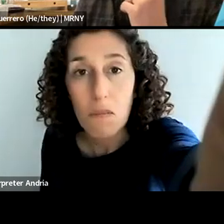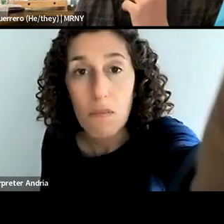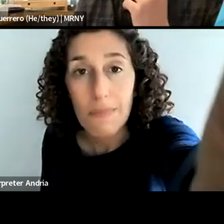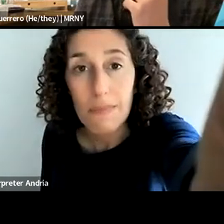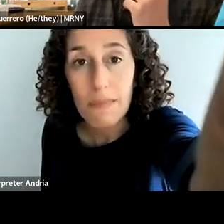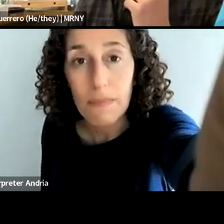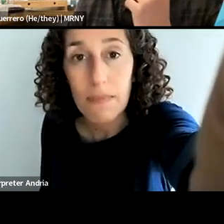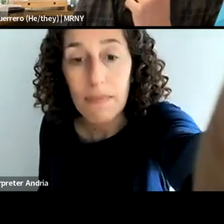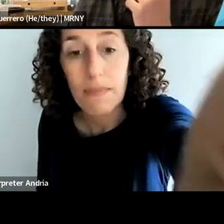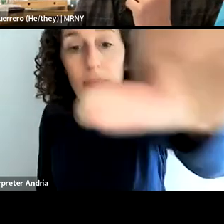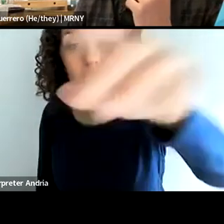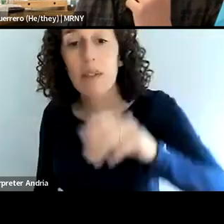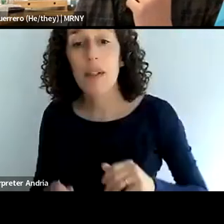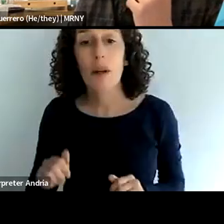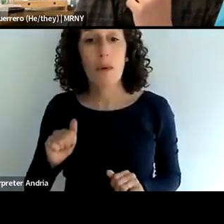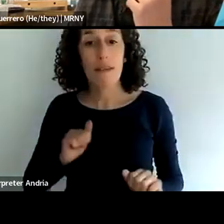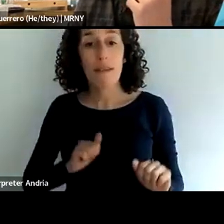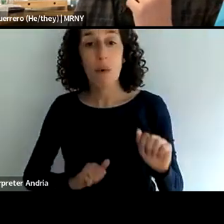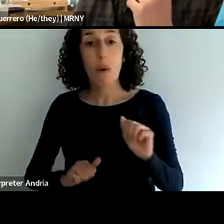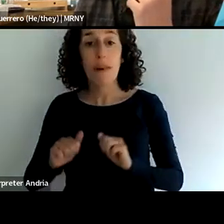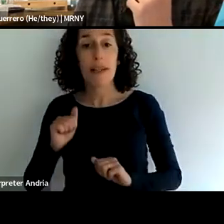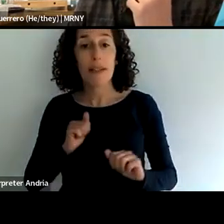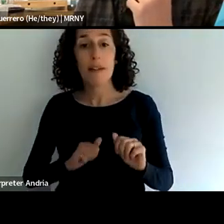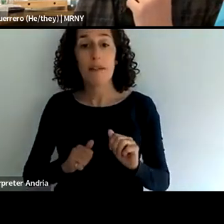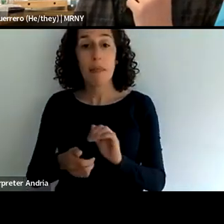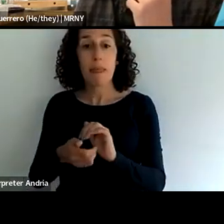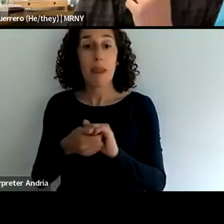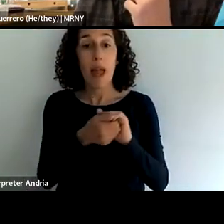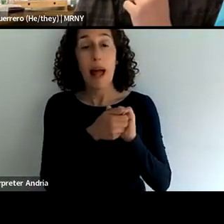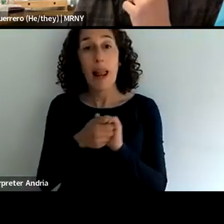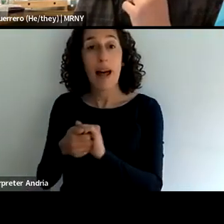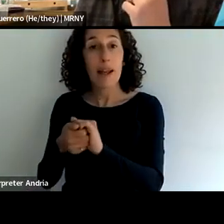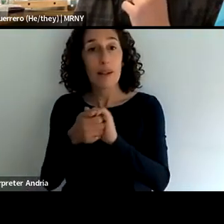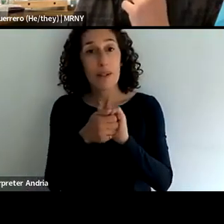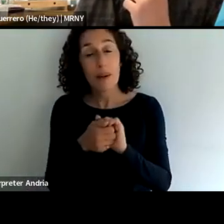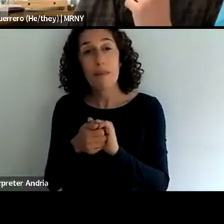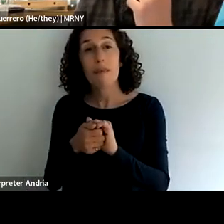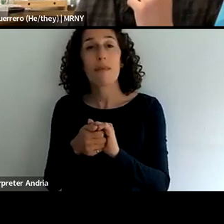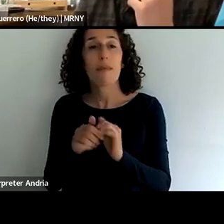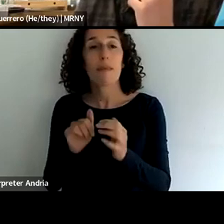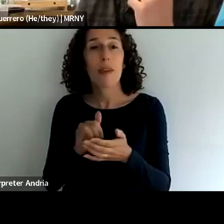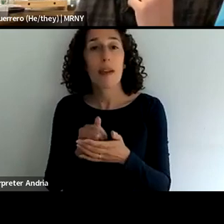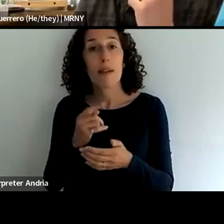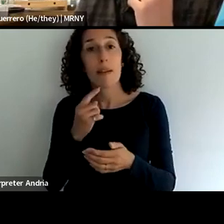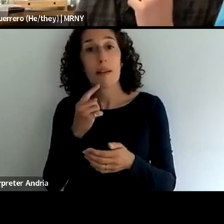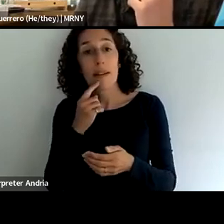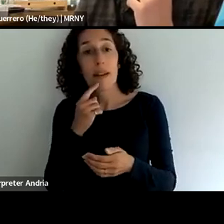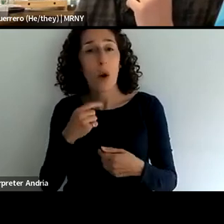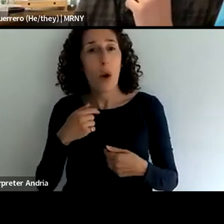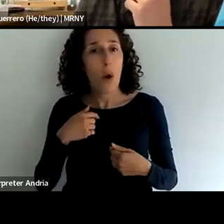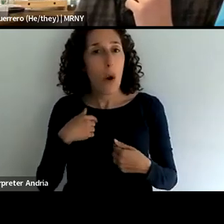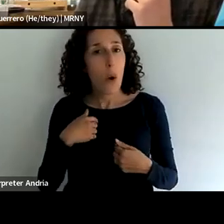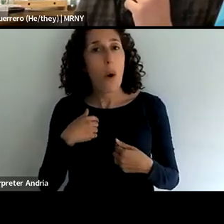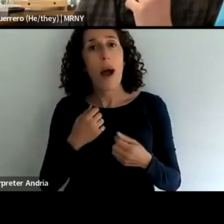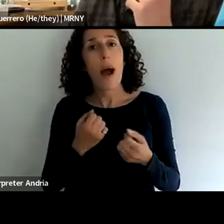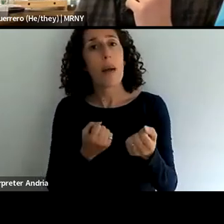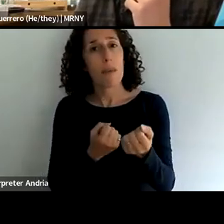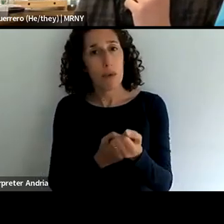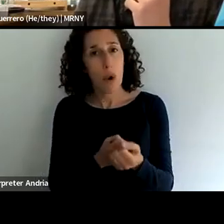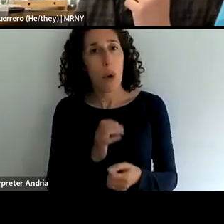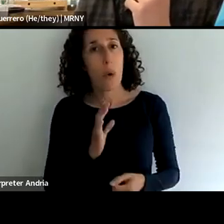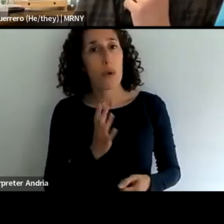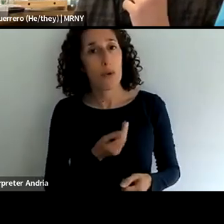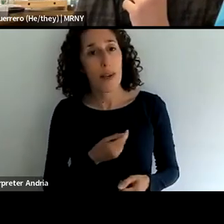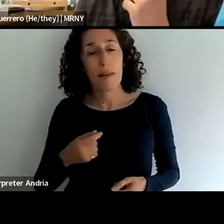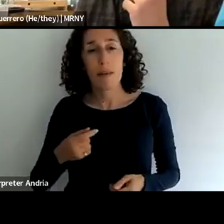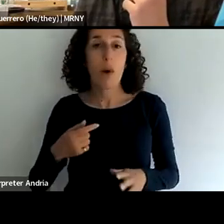allyship, which are they say that they're pro-trans, or, oh, I know a trans person. Or if you work in Hollywood, the best